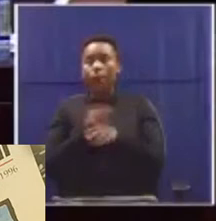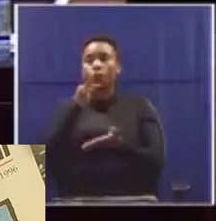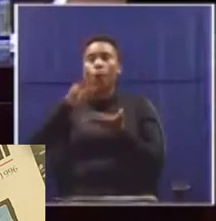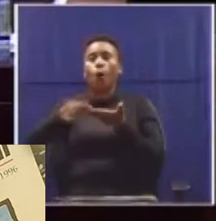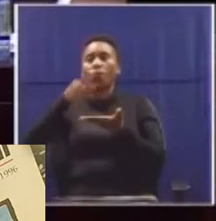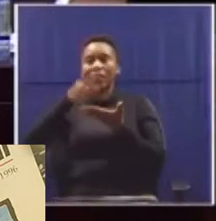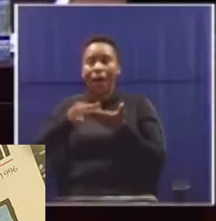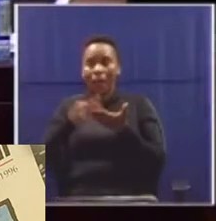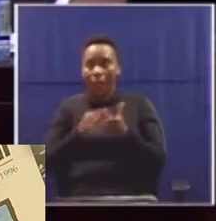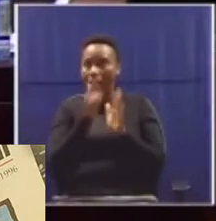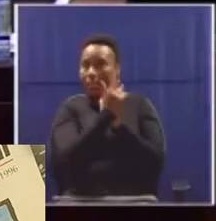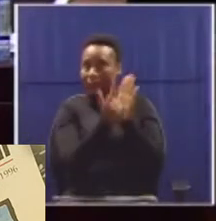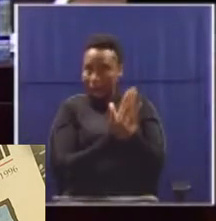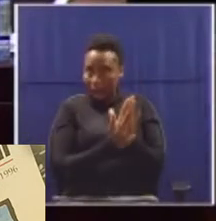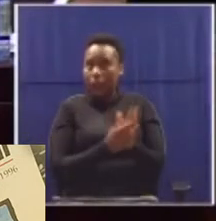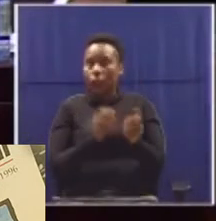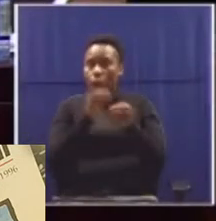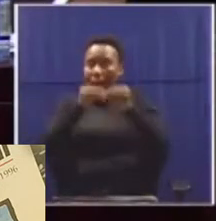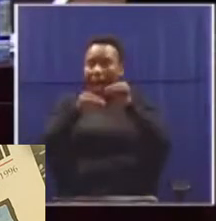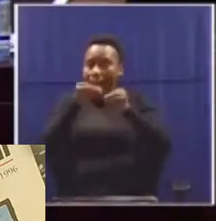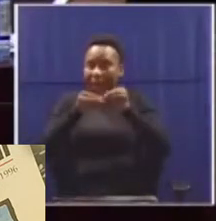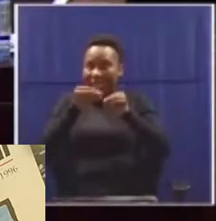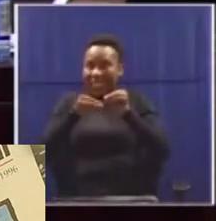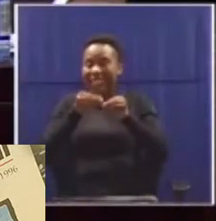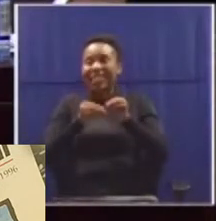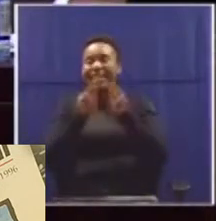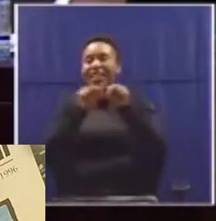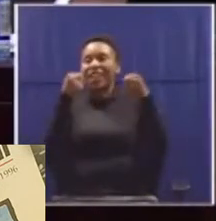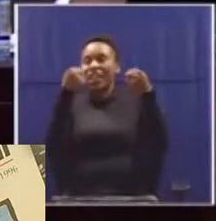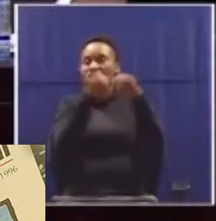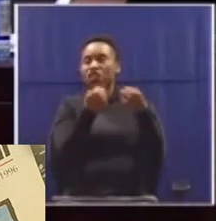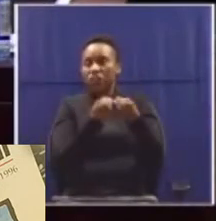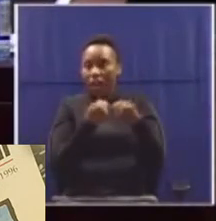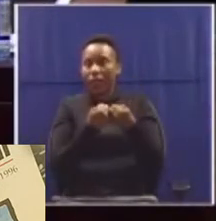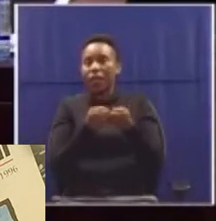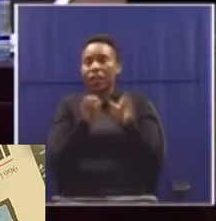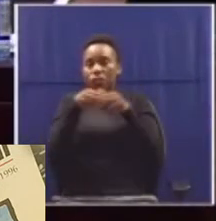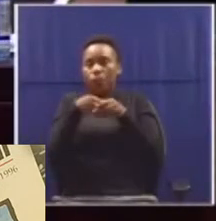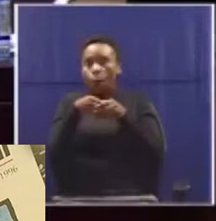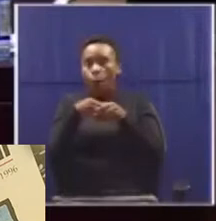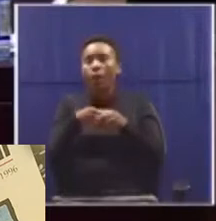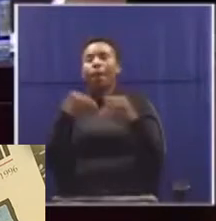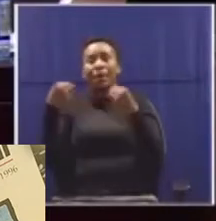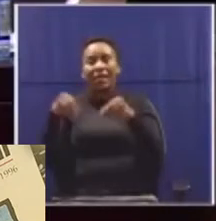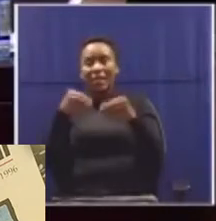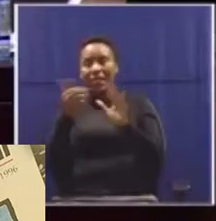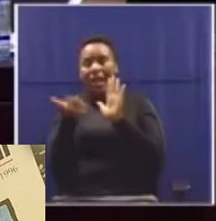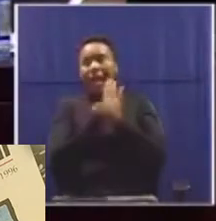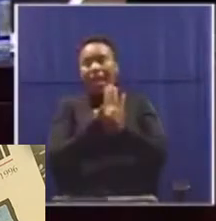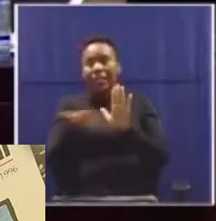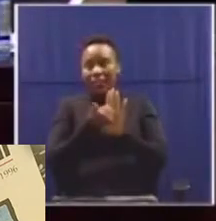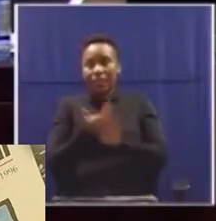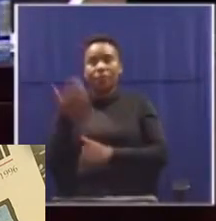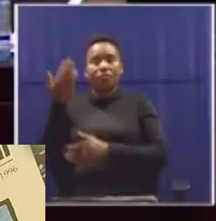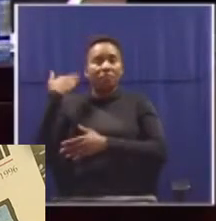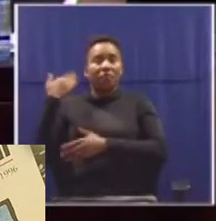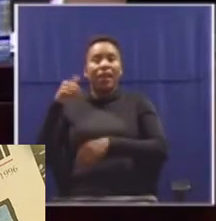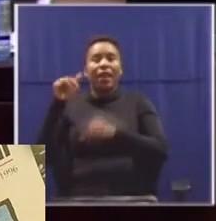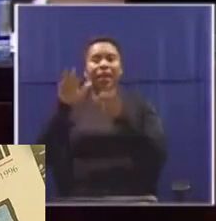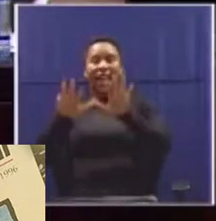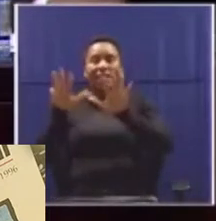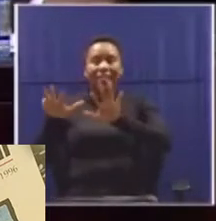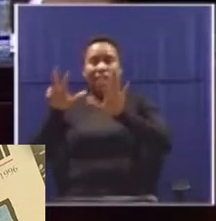to amend the National Small Enterprise act 1998 Act of